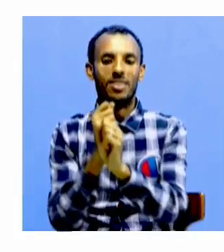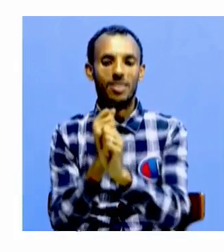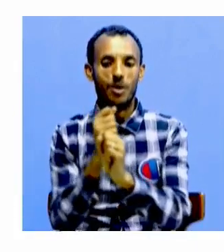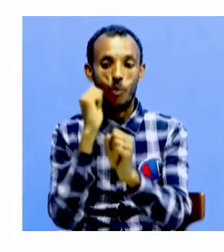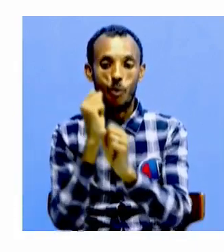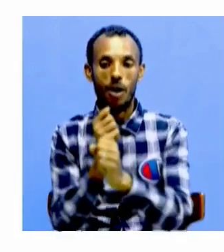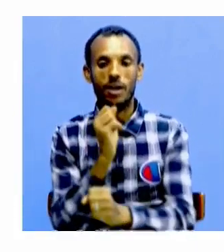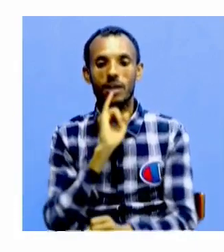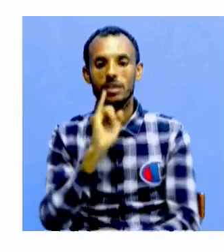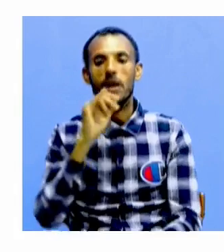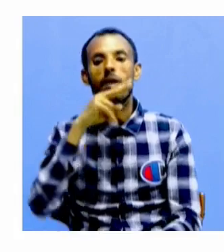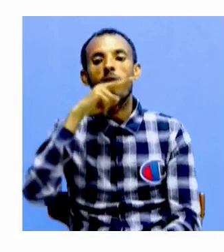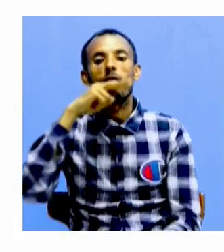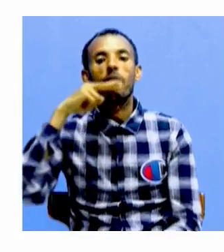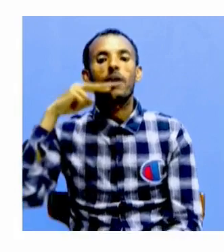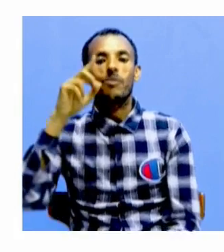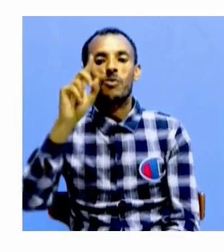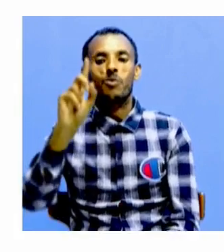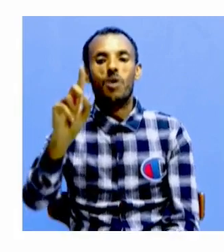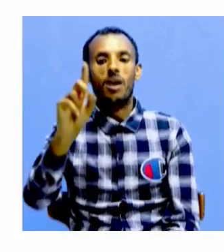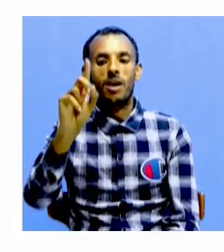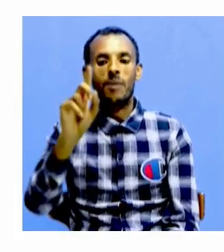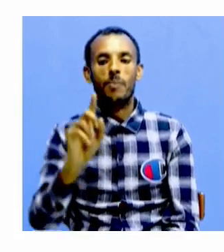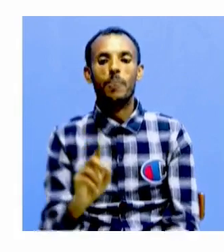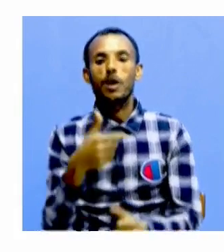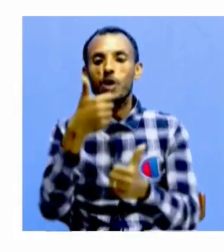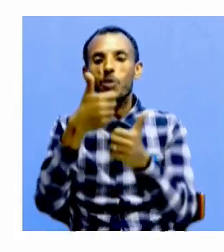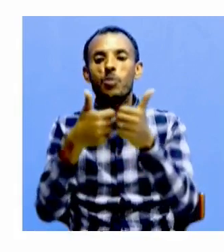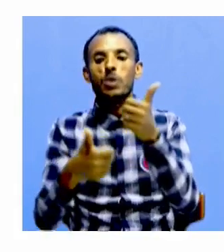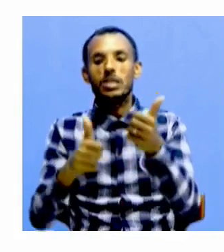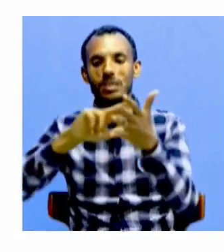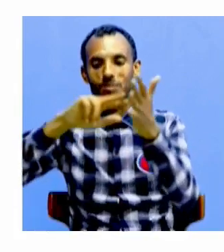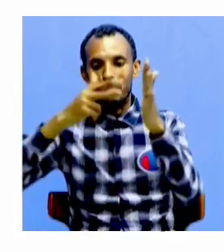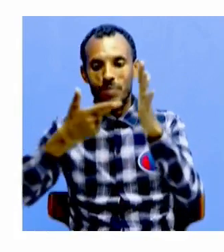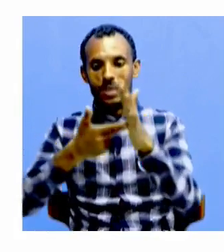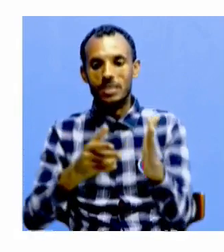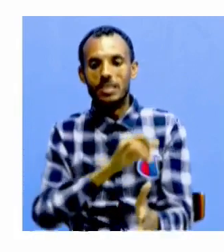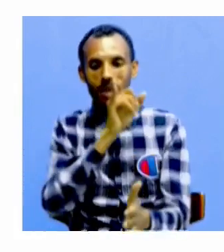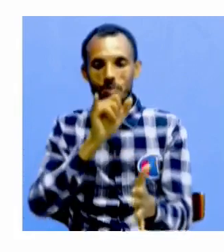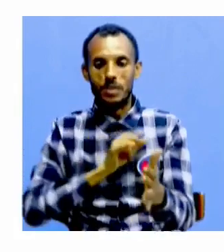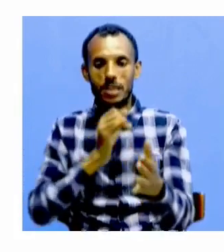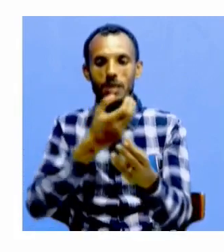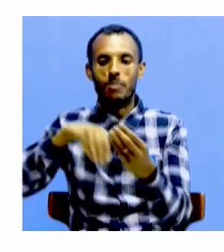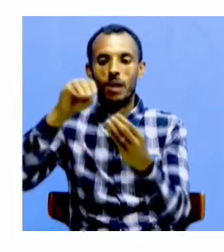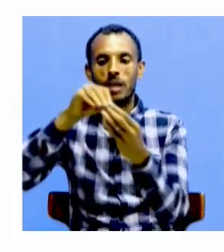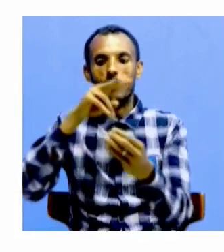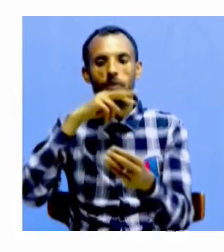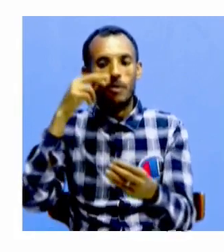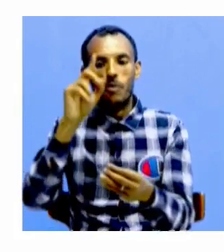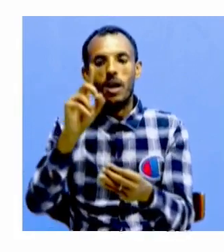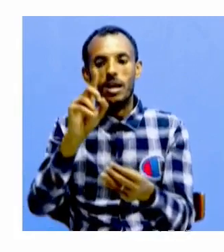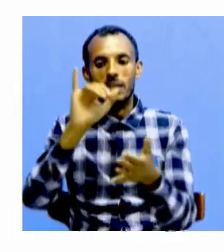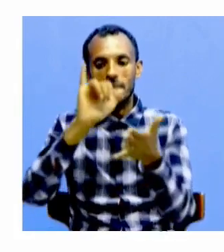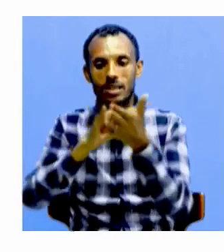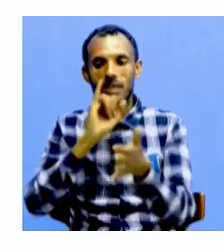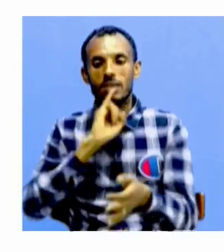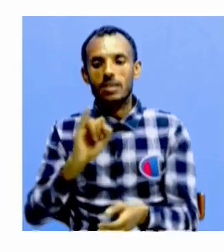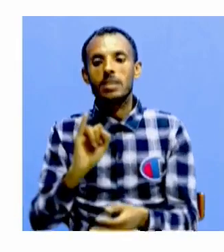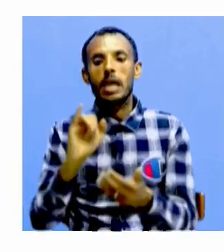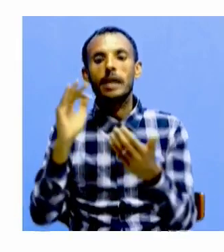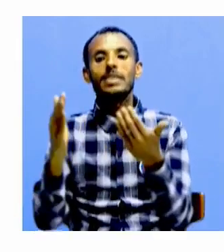is what? Verb 1, right? Which means subject plus verb 1, that is what?